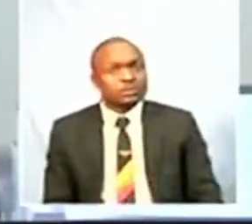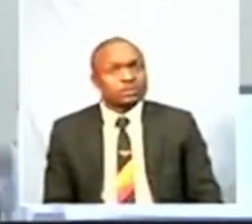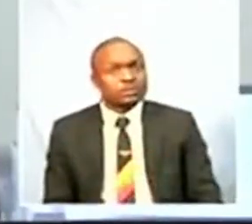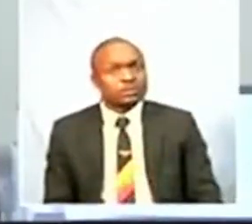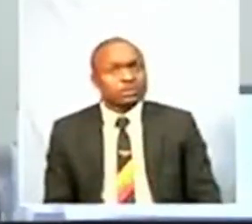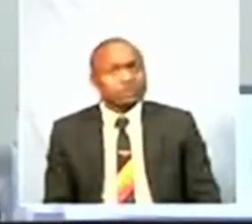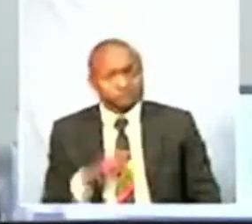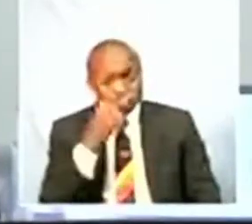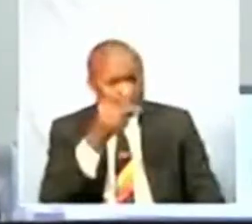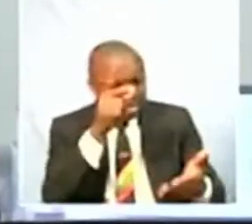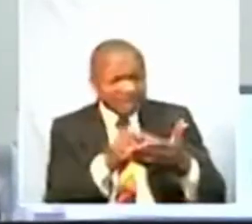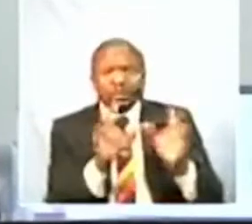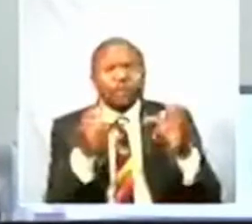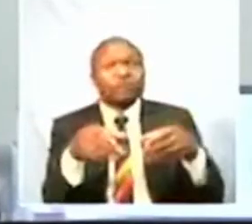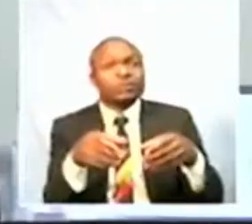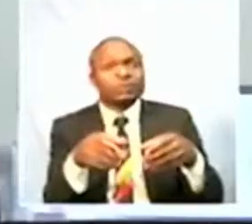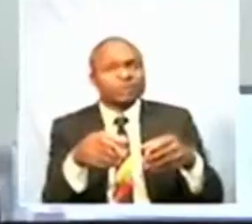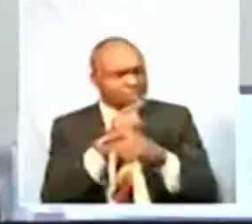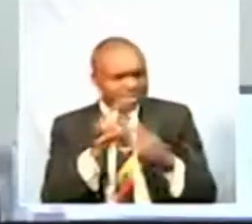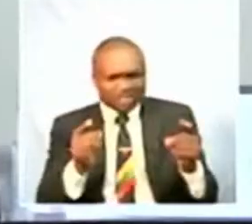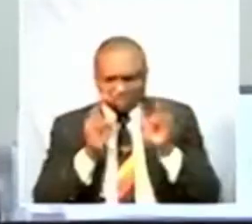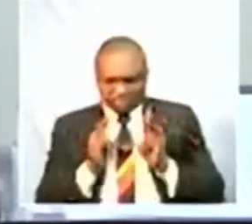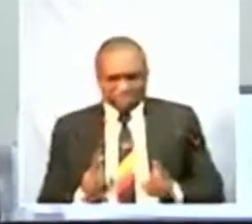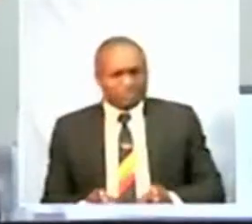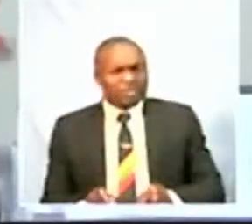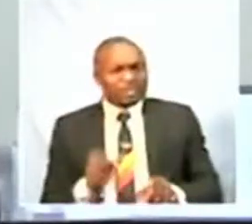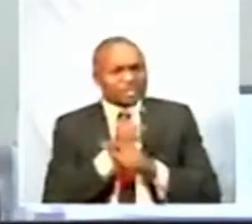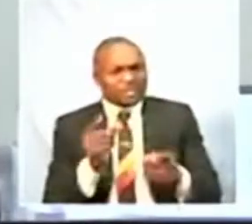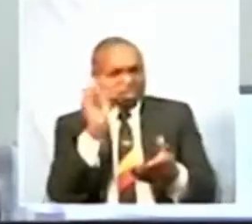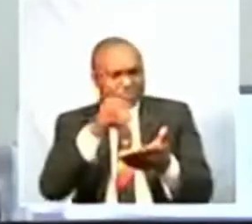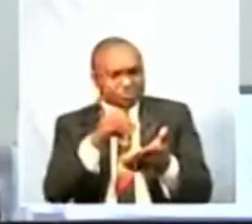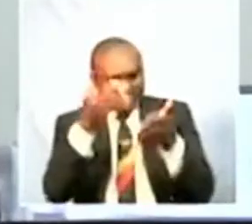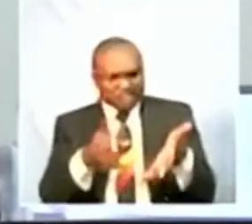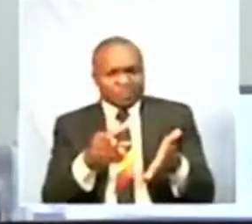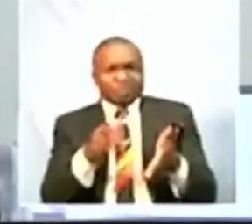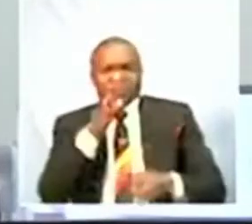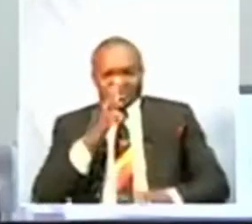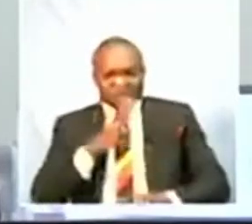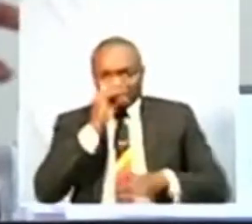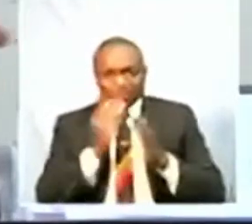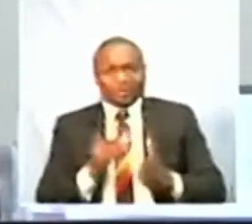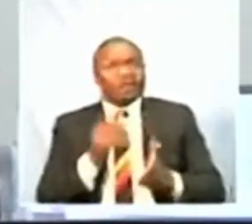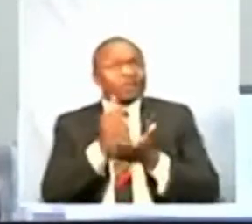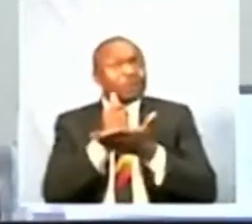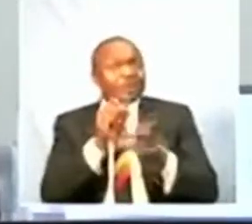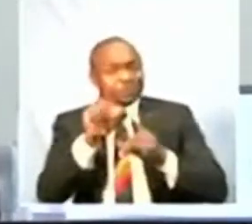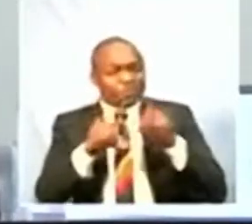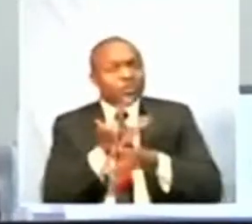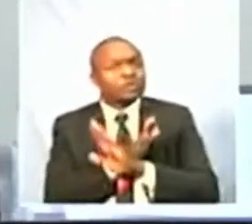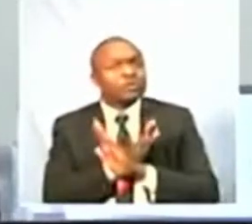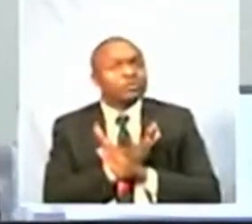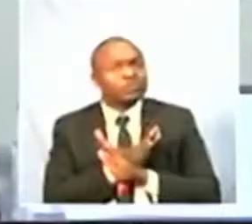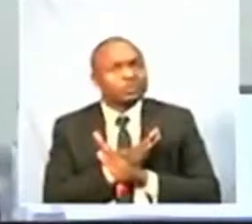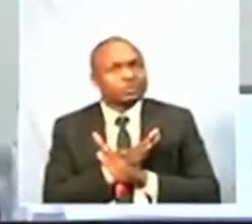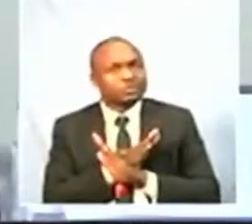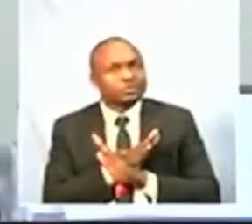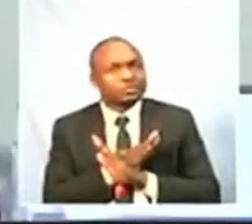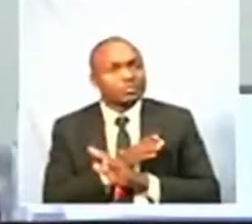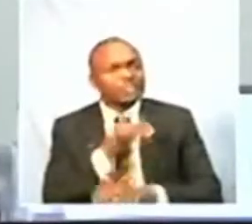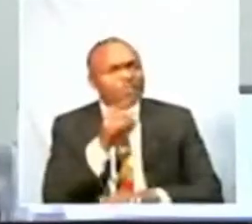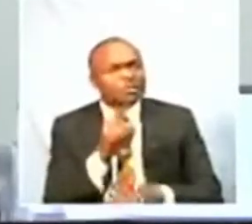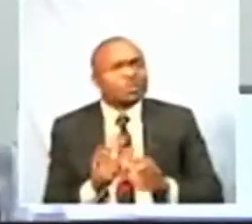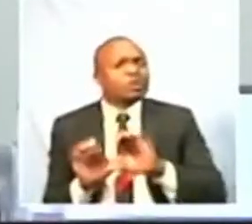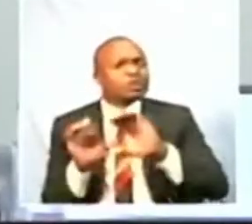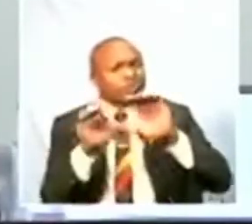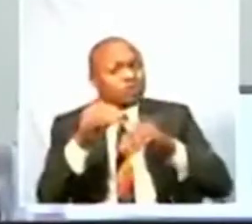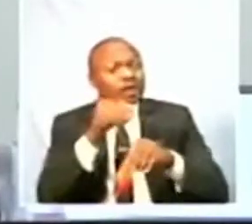You are looking at this committee. We are just human. We have been just put here by Madam Speaker on behalf of the Zambian people. You are doing